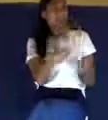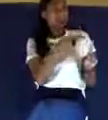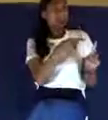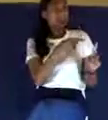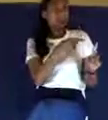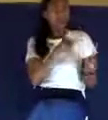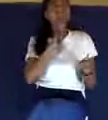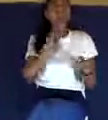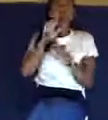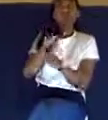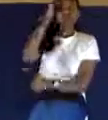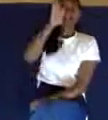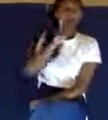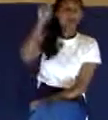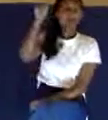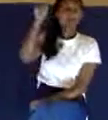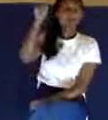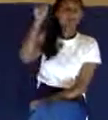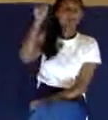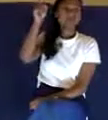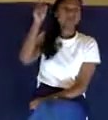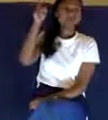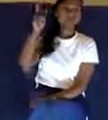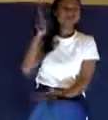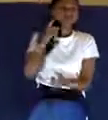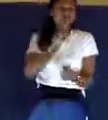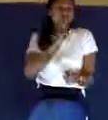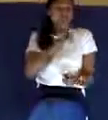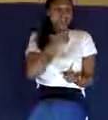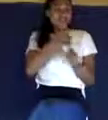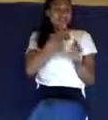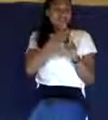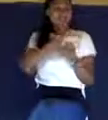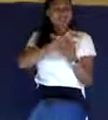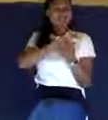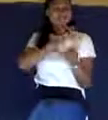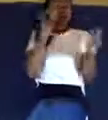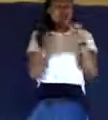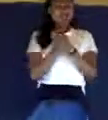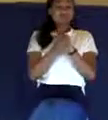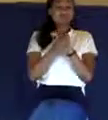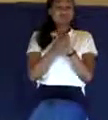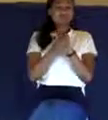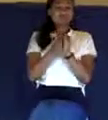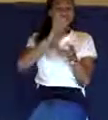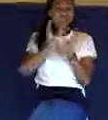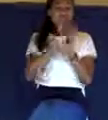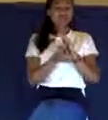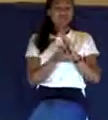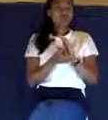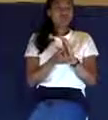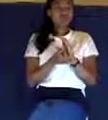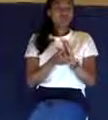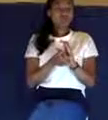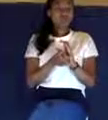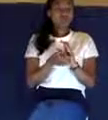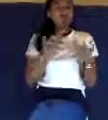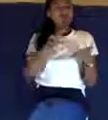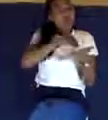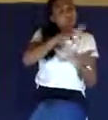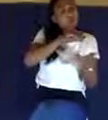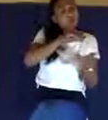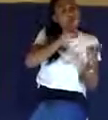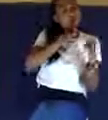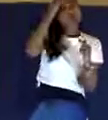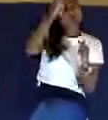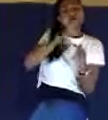God. This is really her conversion here. She had evidently learned enough about the God of